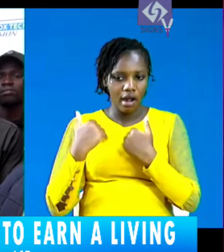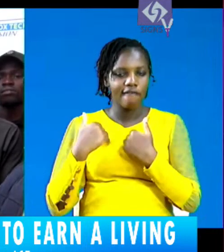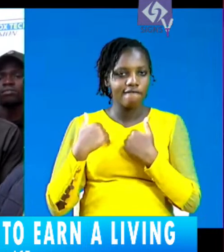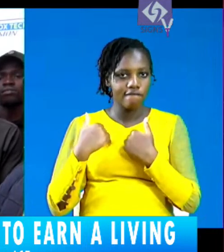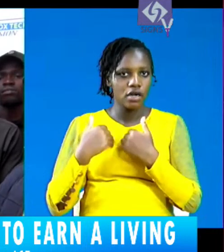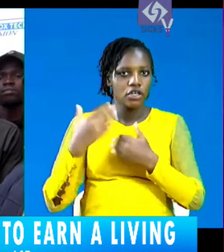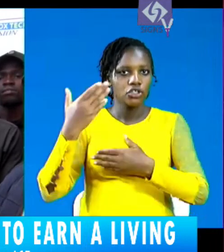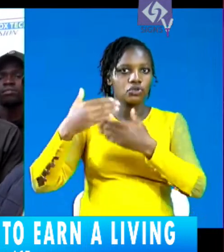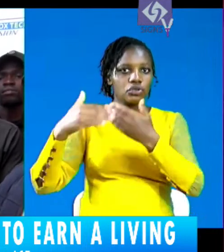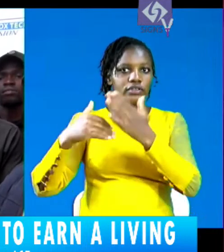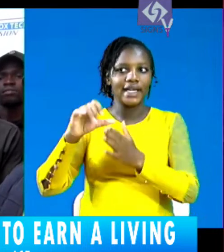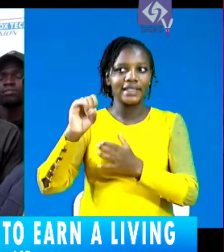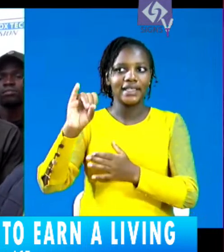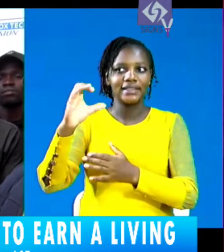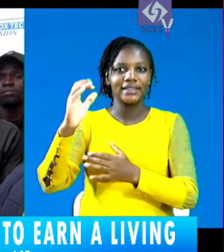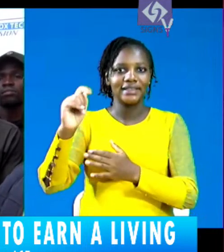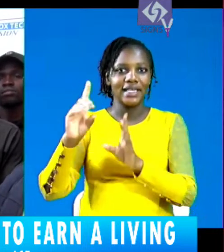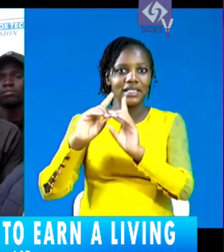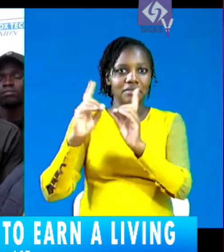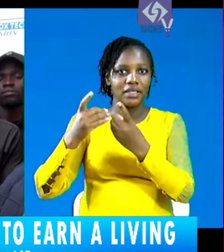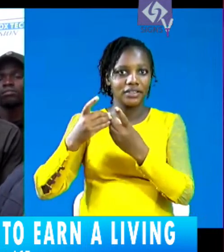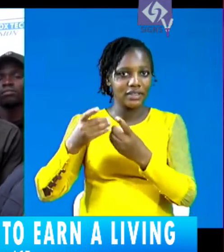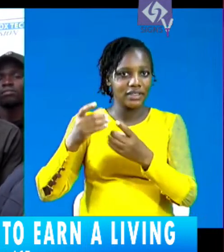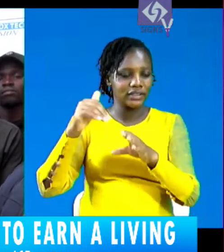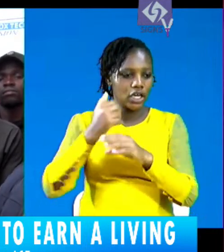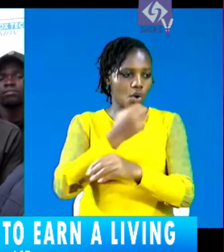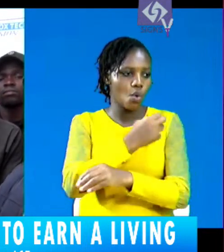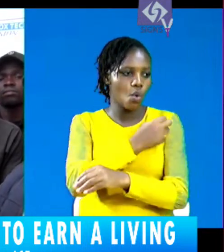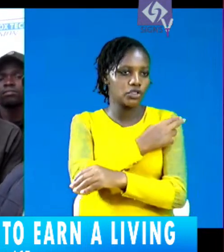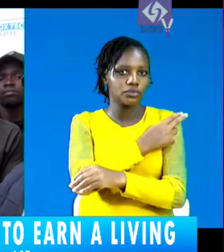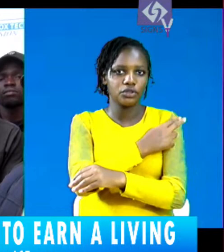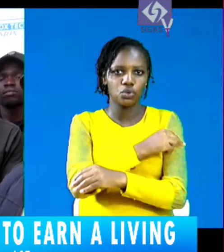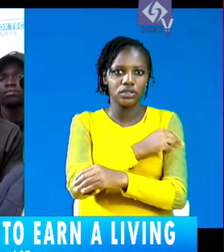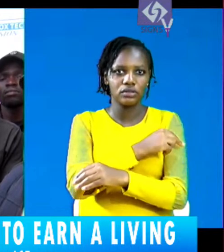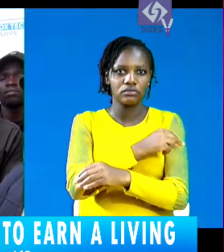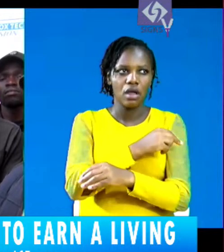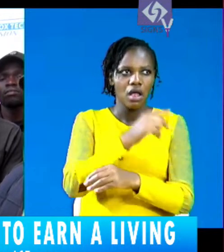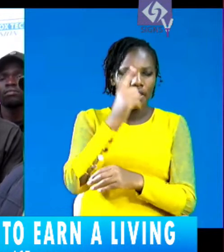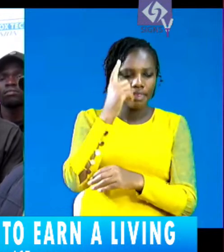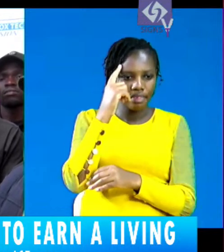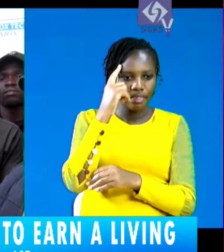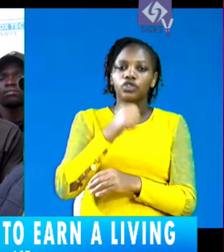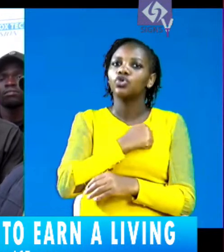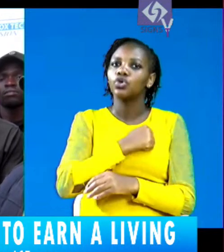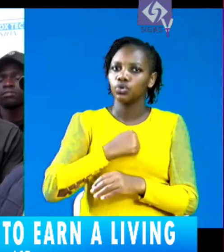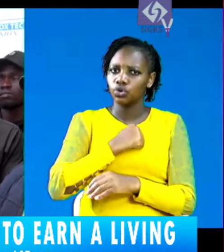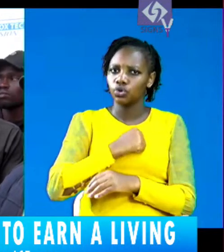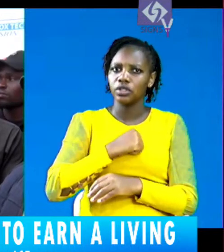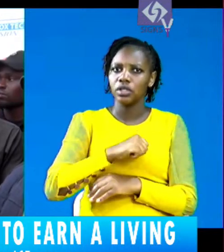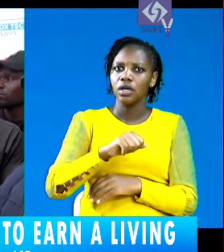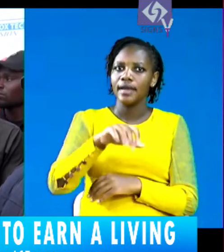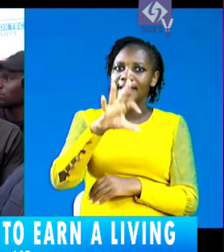ICT hubs in the wards, in our 30 wards, in partnership with our